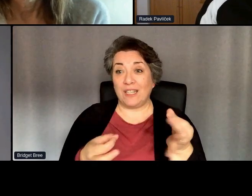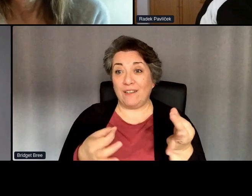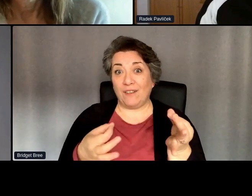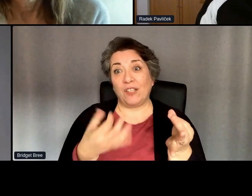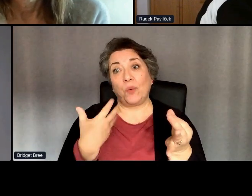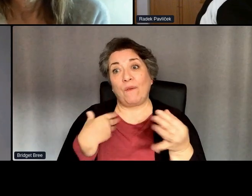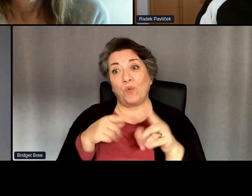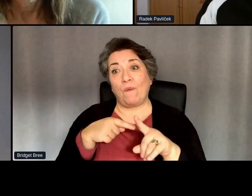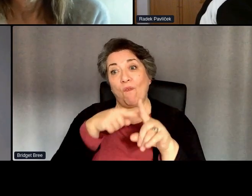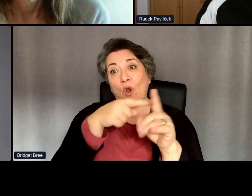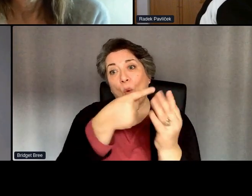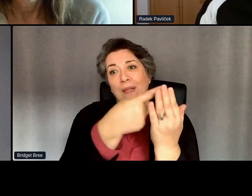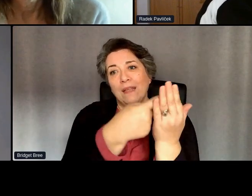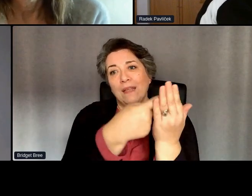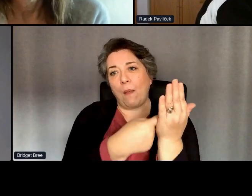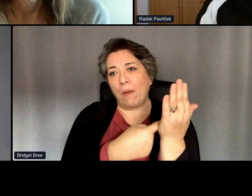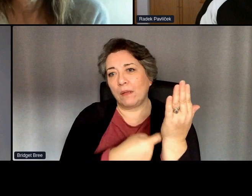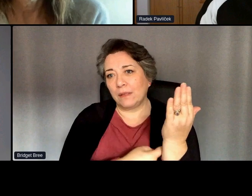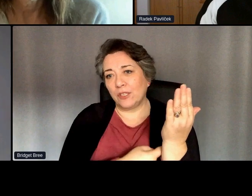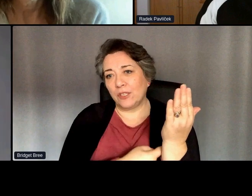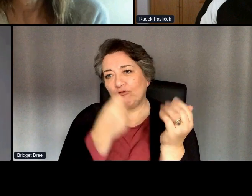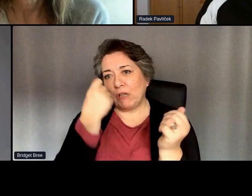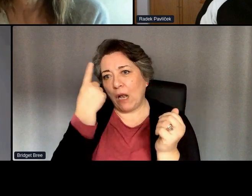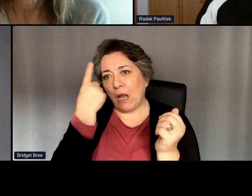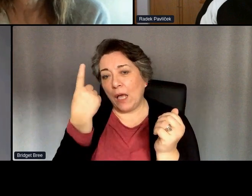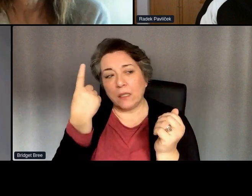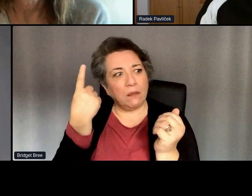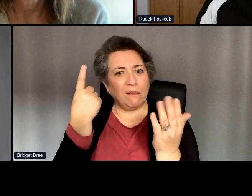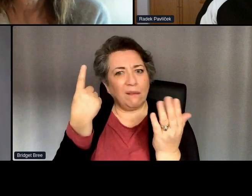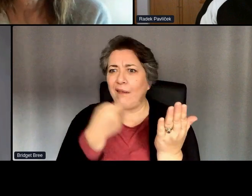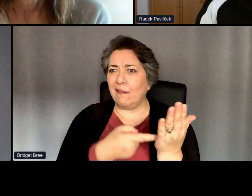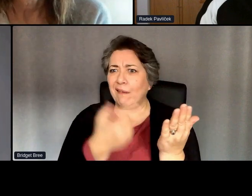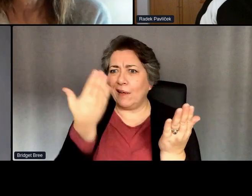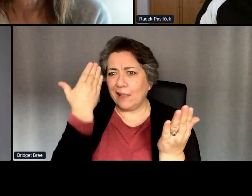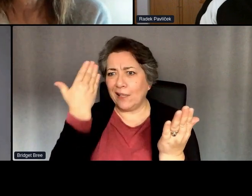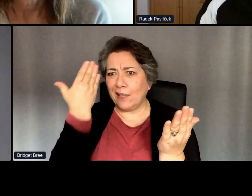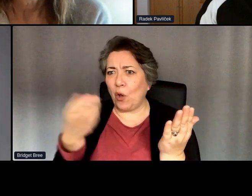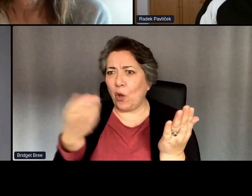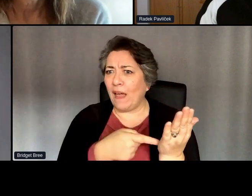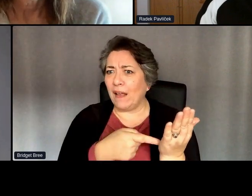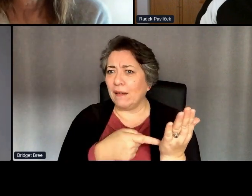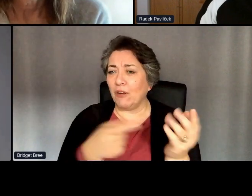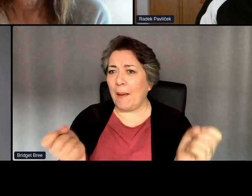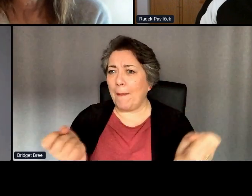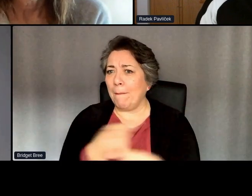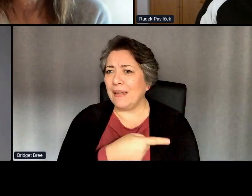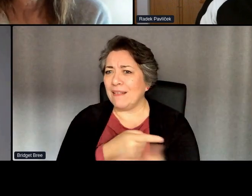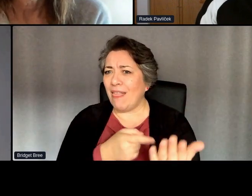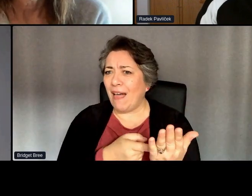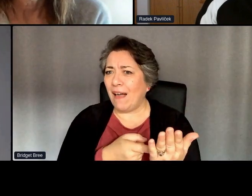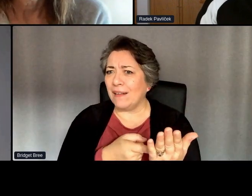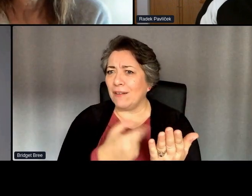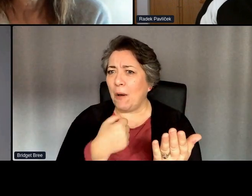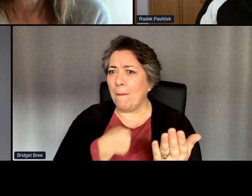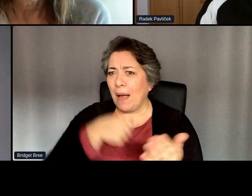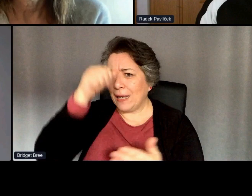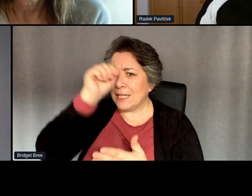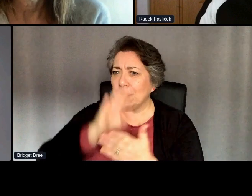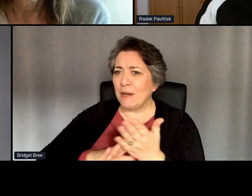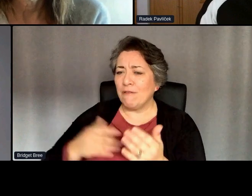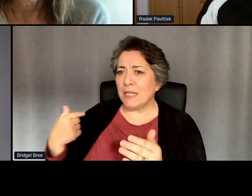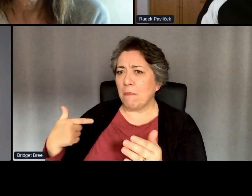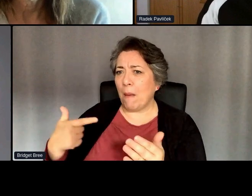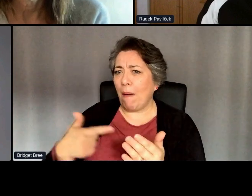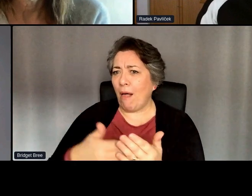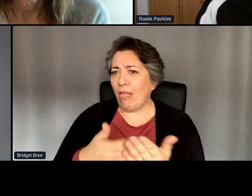syllabus. Then you realize that there's some things that you had missed on your path, because at least in my age and my fields, there's many people